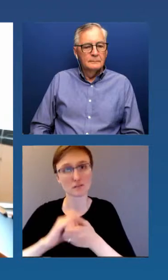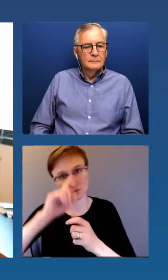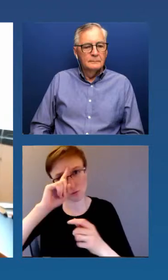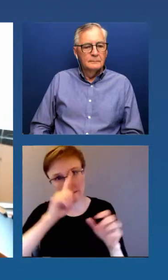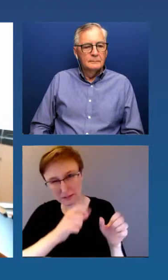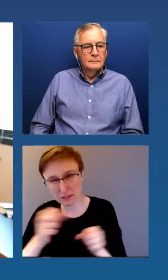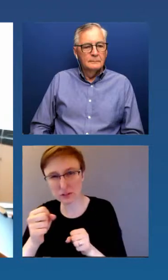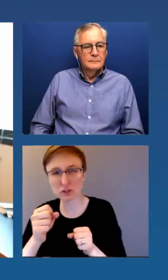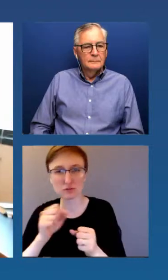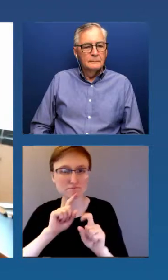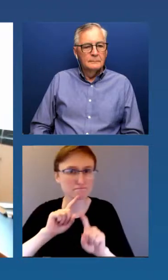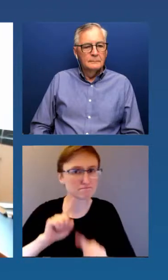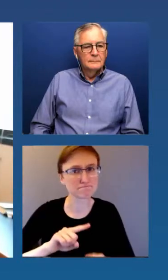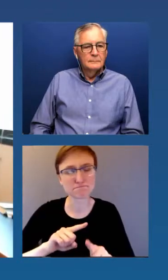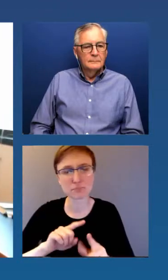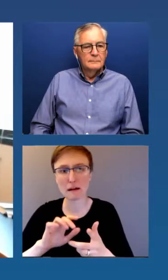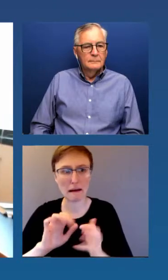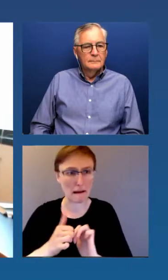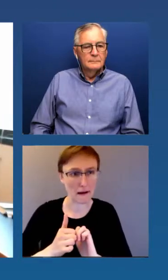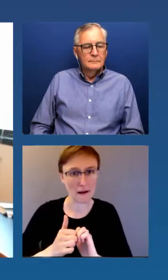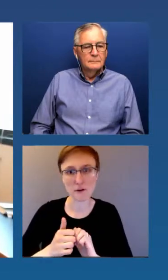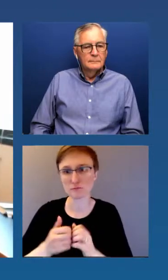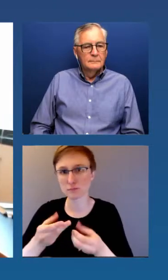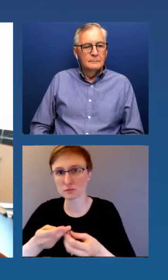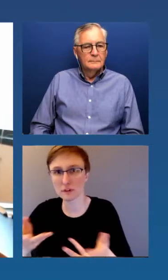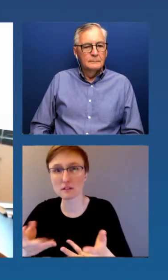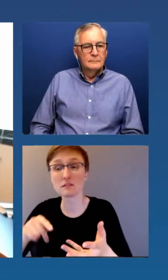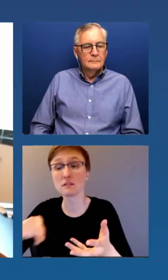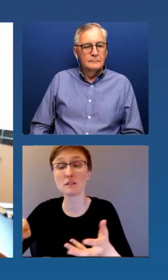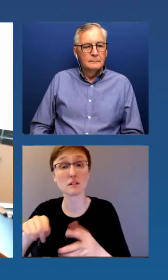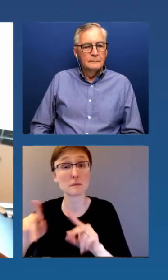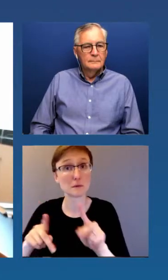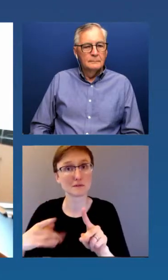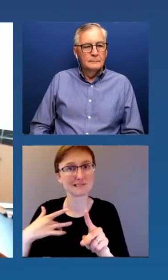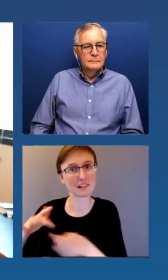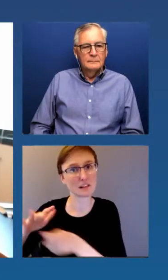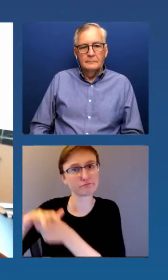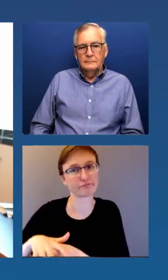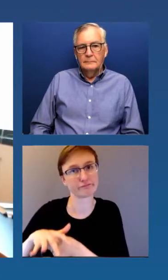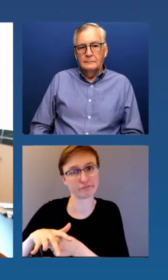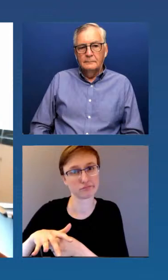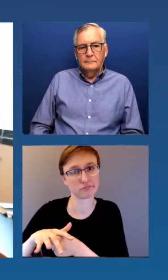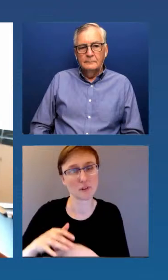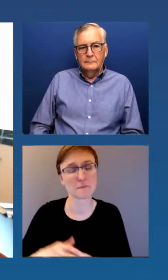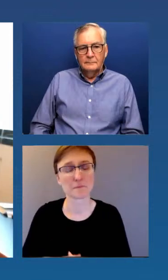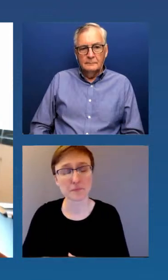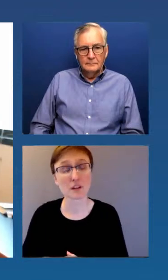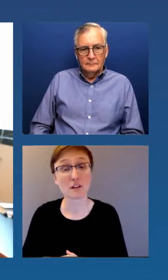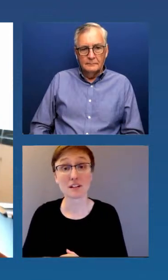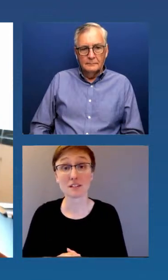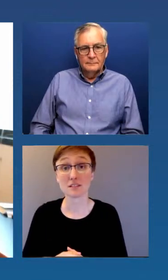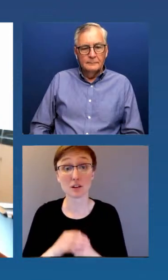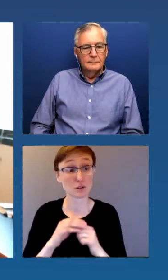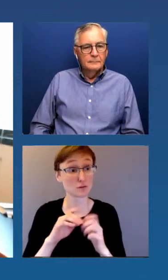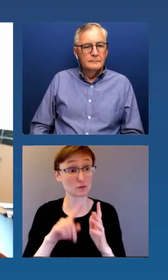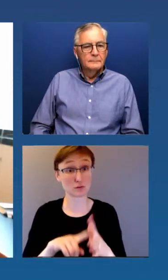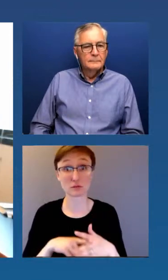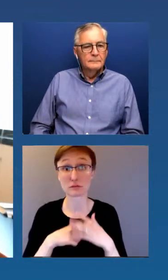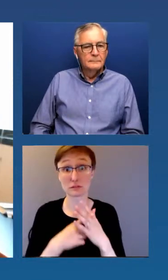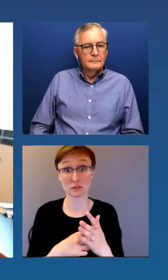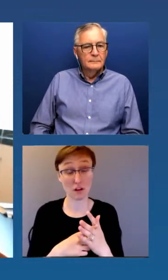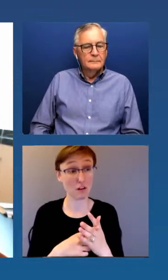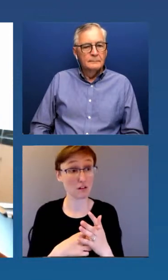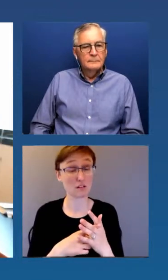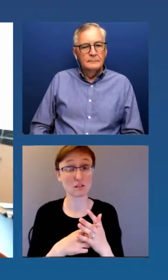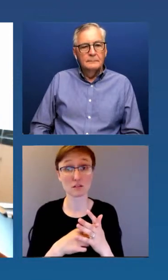disproportionately affected by COVID. We have recognized from the beginning that the response to COVID and now the uptake in vaccines is